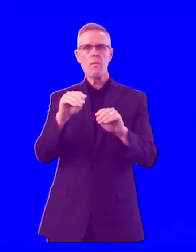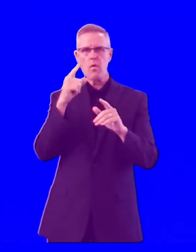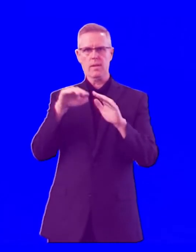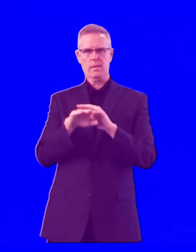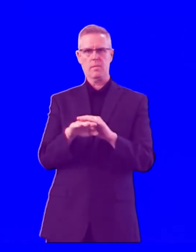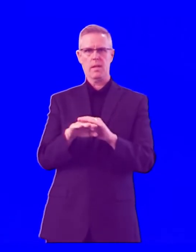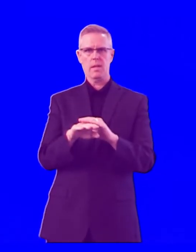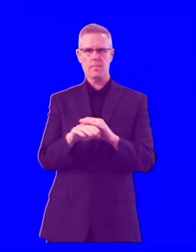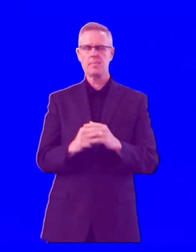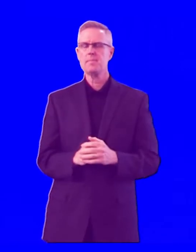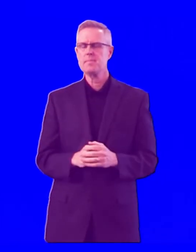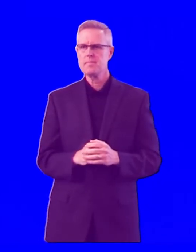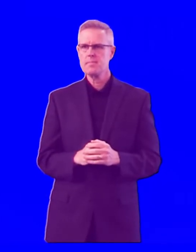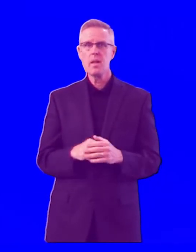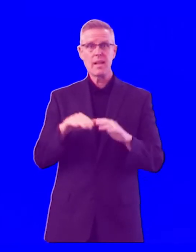in accessibility.